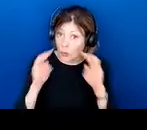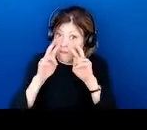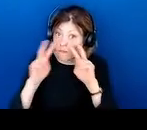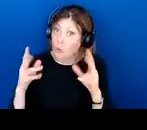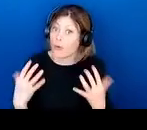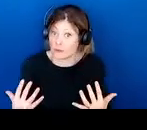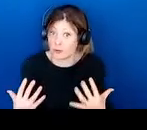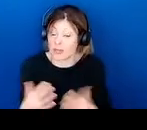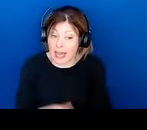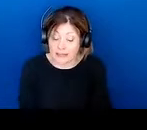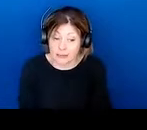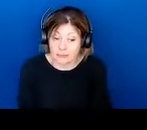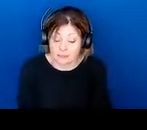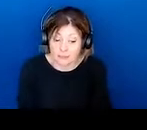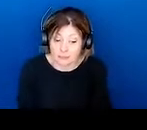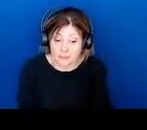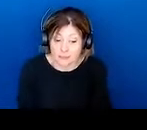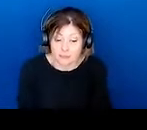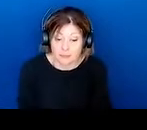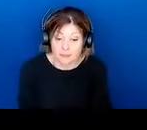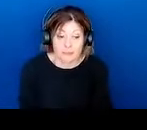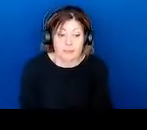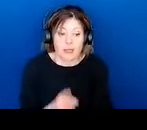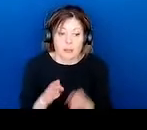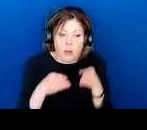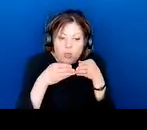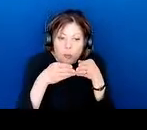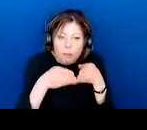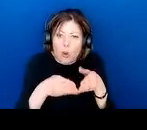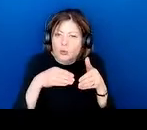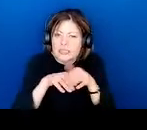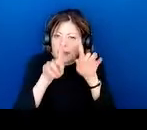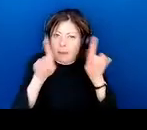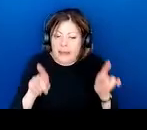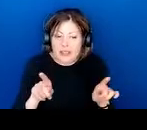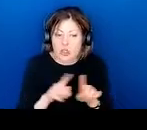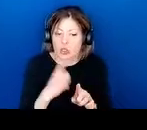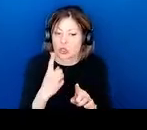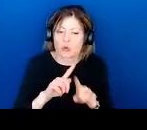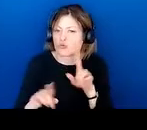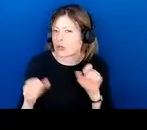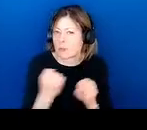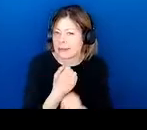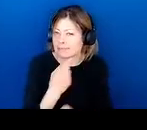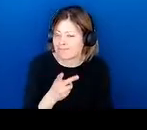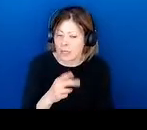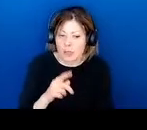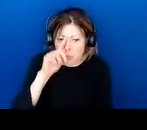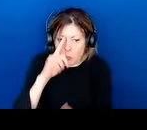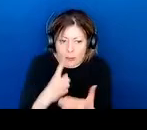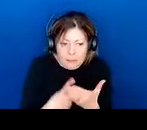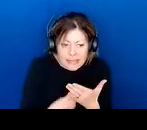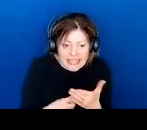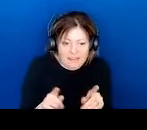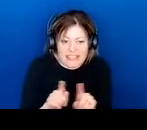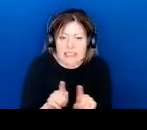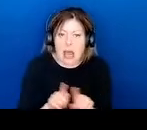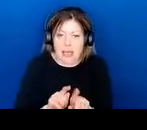No replica has been made of the pleasure boat shown here, but it is believed to have been a paddle boat, working a bit like a